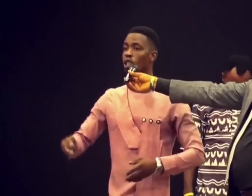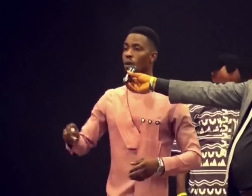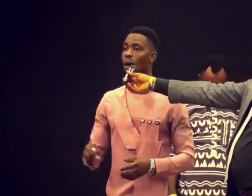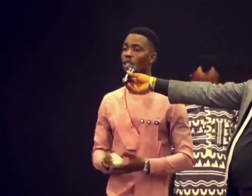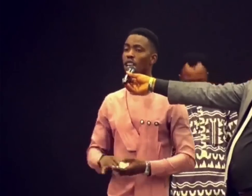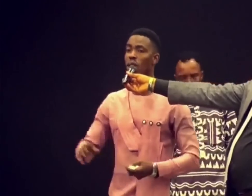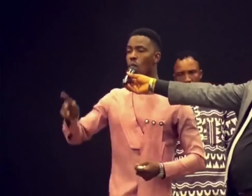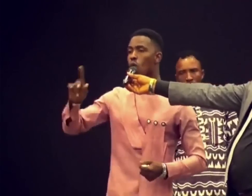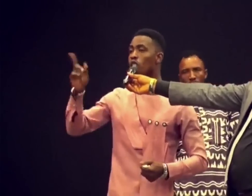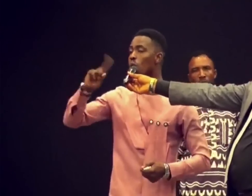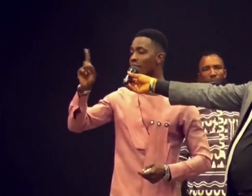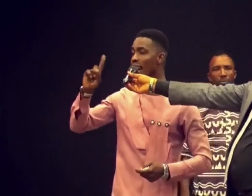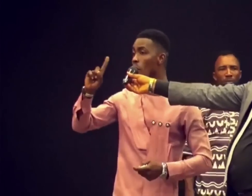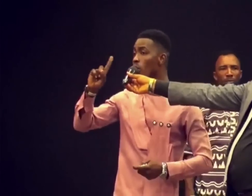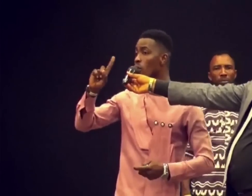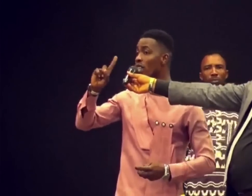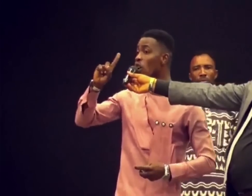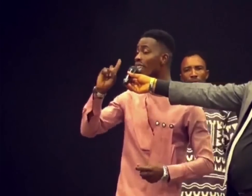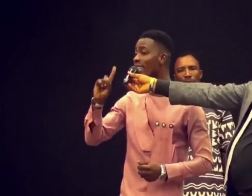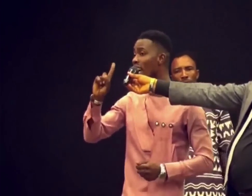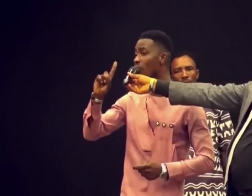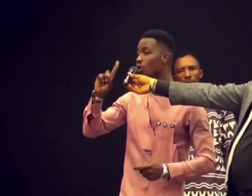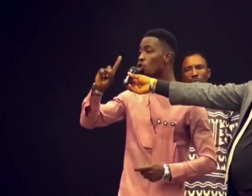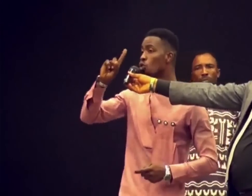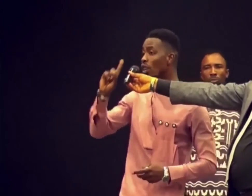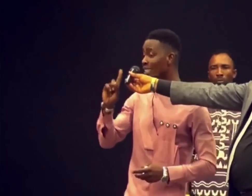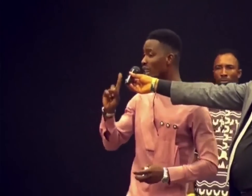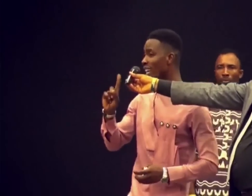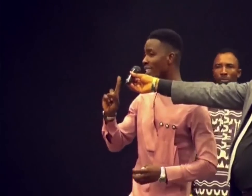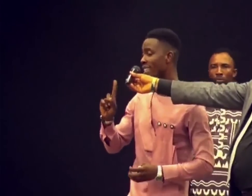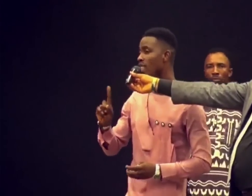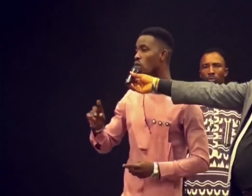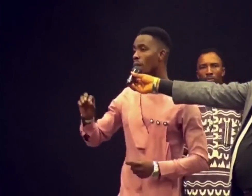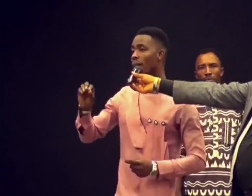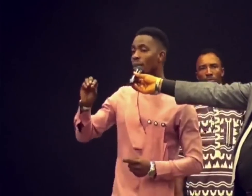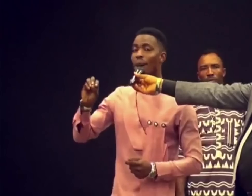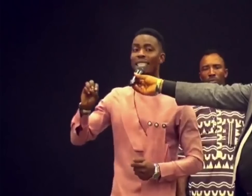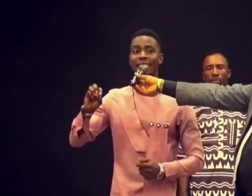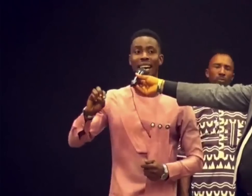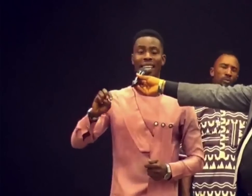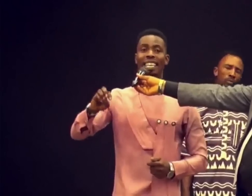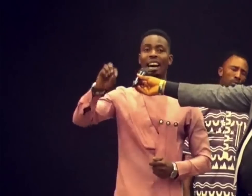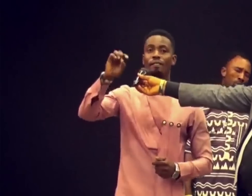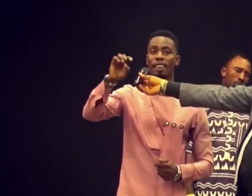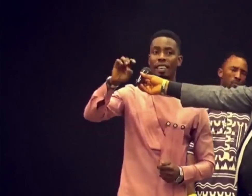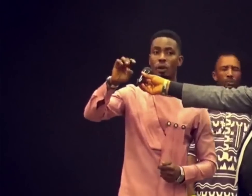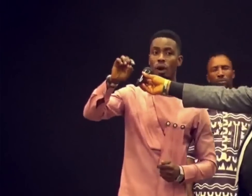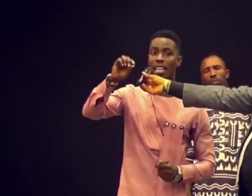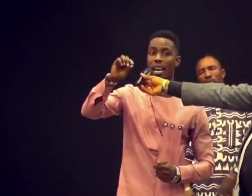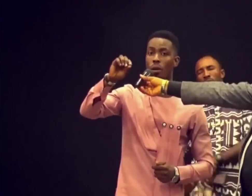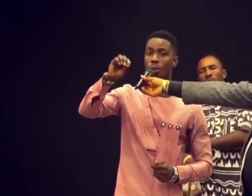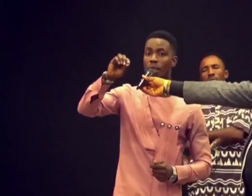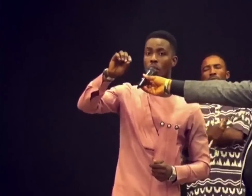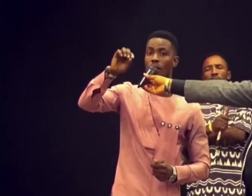olohun se bi oba ijo yen ko si wa ni mo ni 100 200 sorry account so baba se bi oba ni ah ka fi